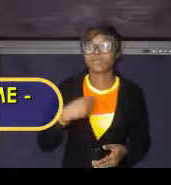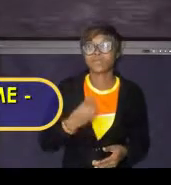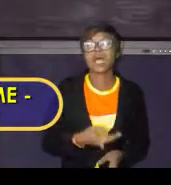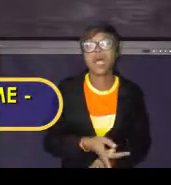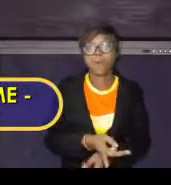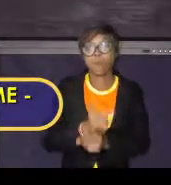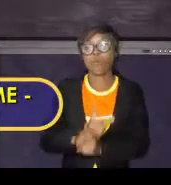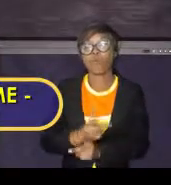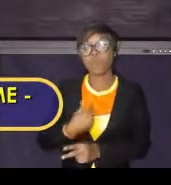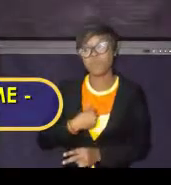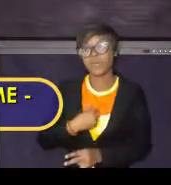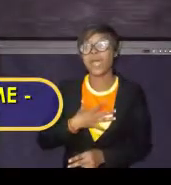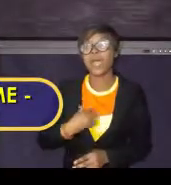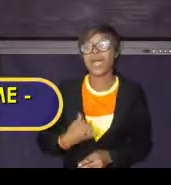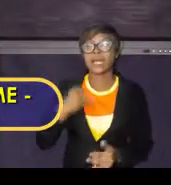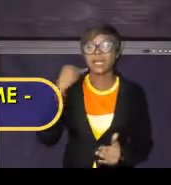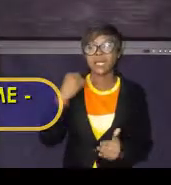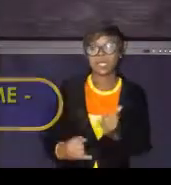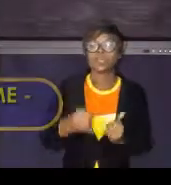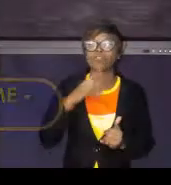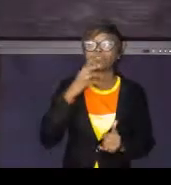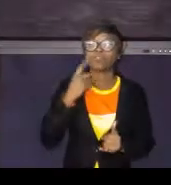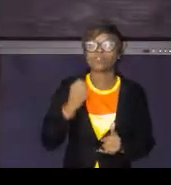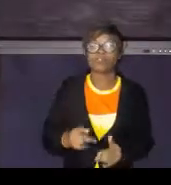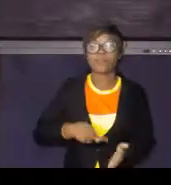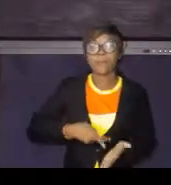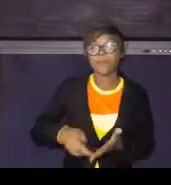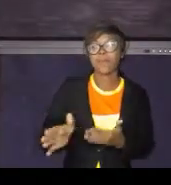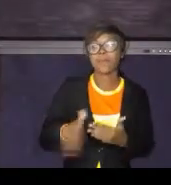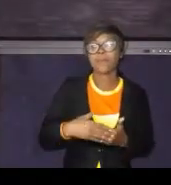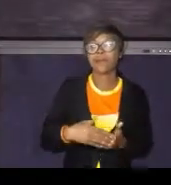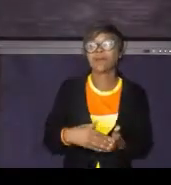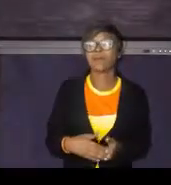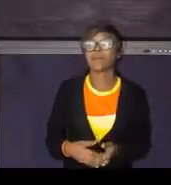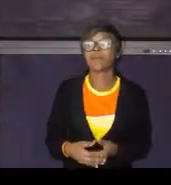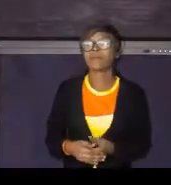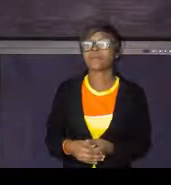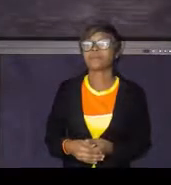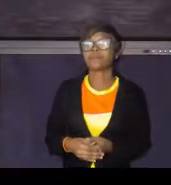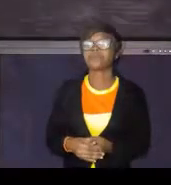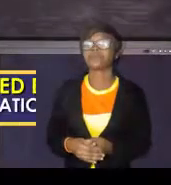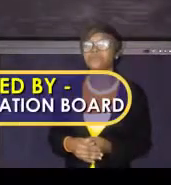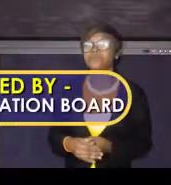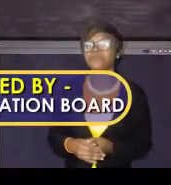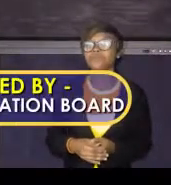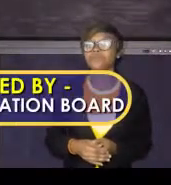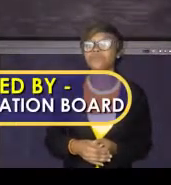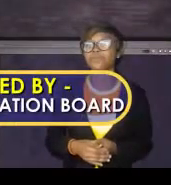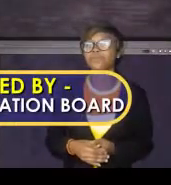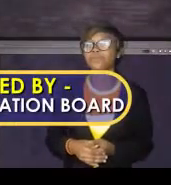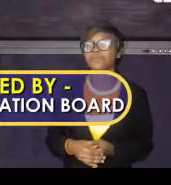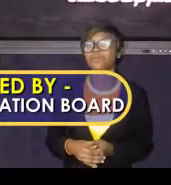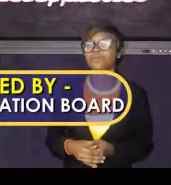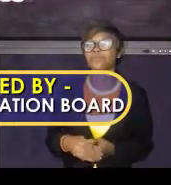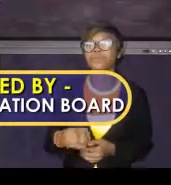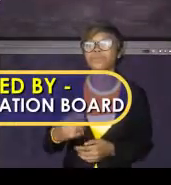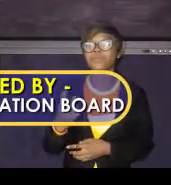say, okay, you pay it back to me at the end of a particular month or week. That's a